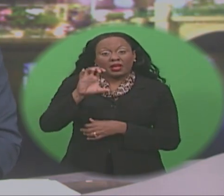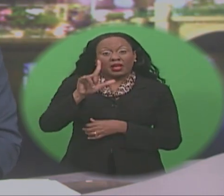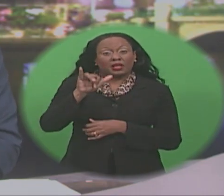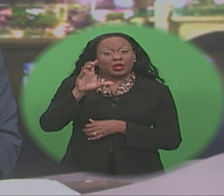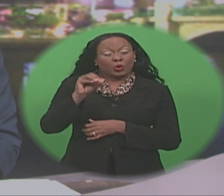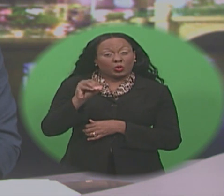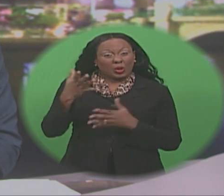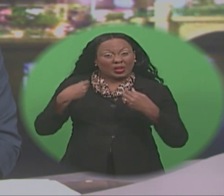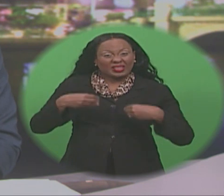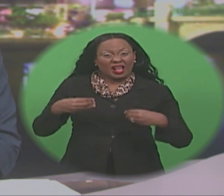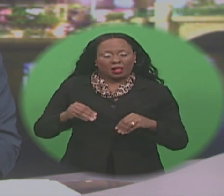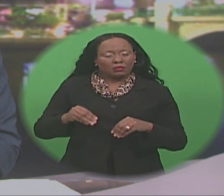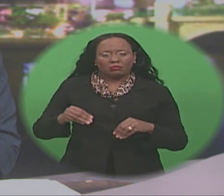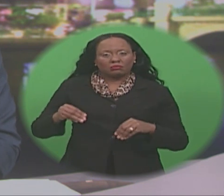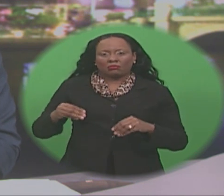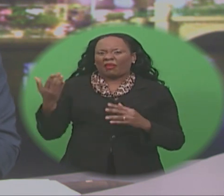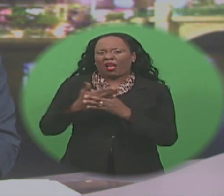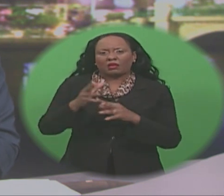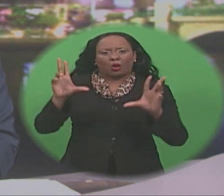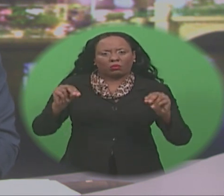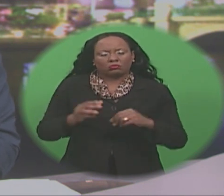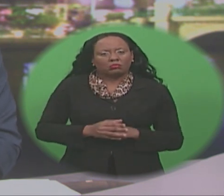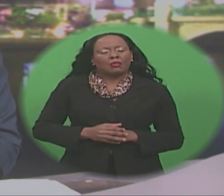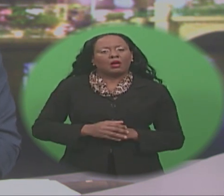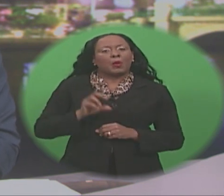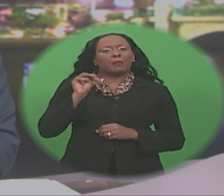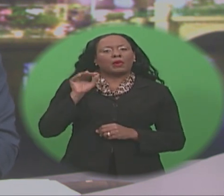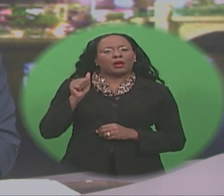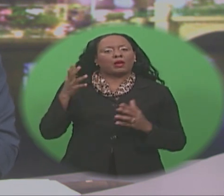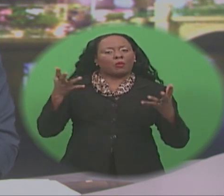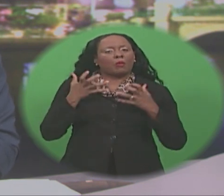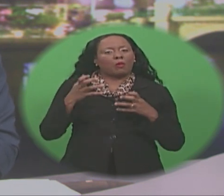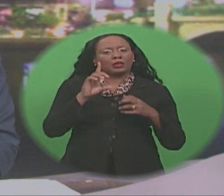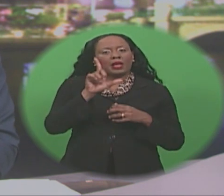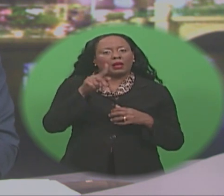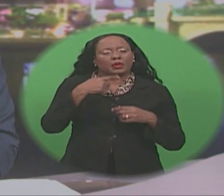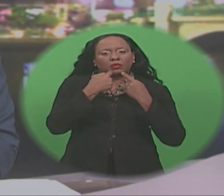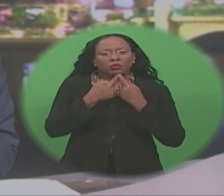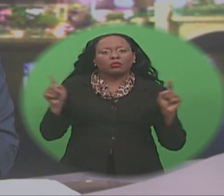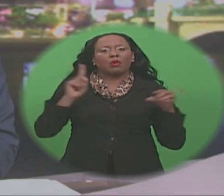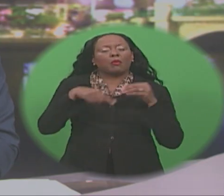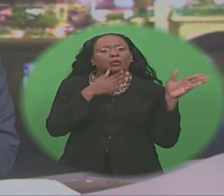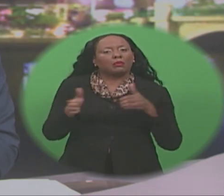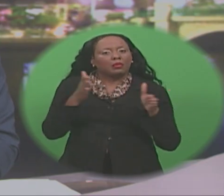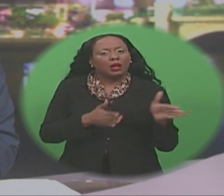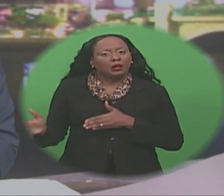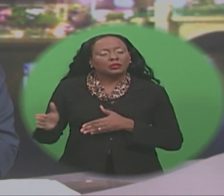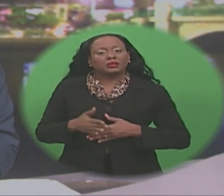Instead, Mia Motley has called on the ruling Democratic Labour Party to disclose its plans for the thousands of acres of